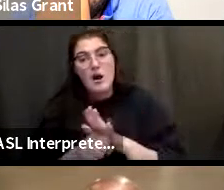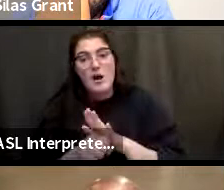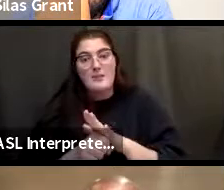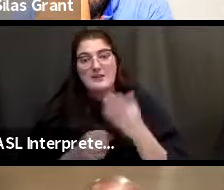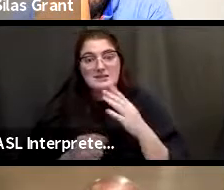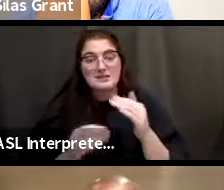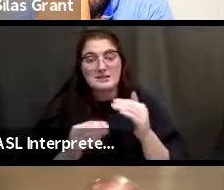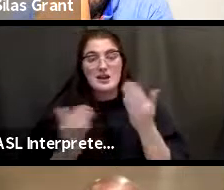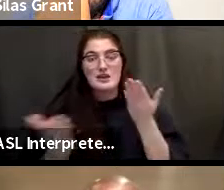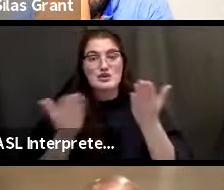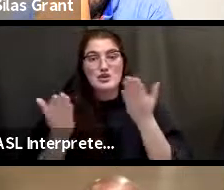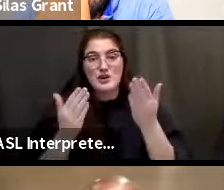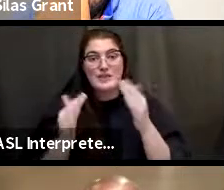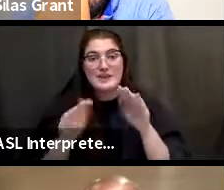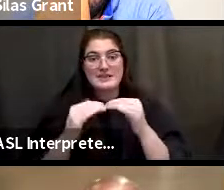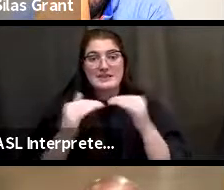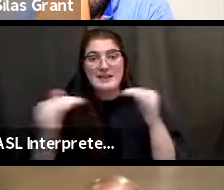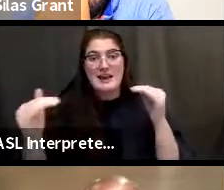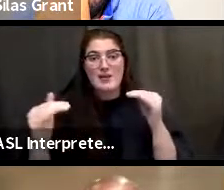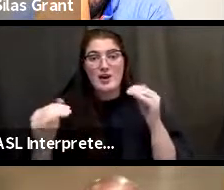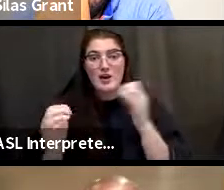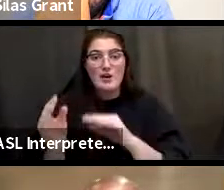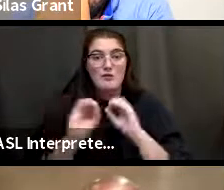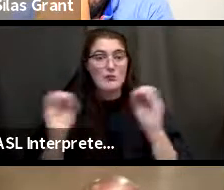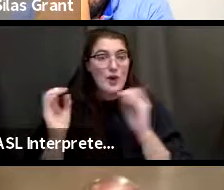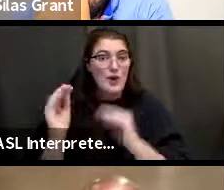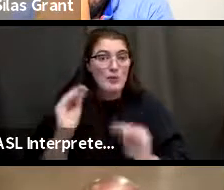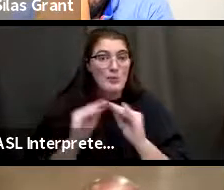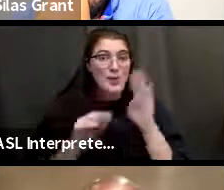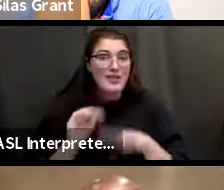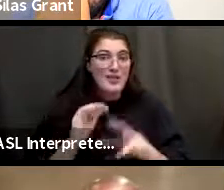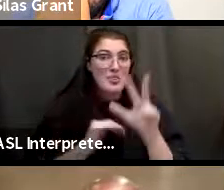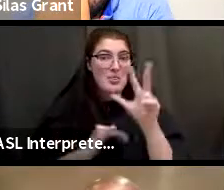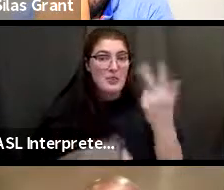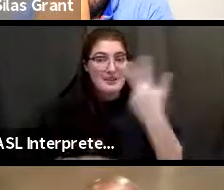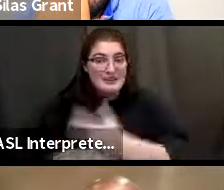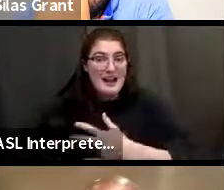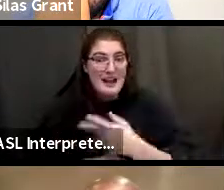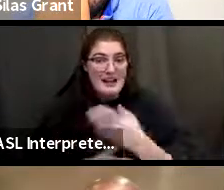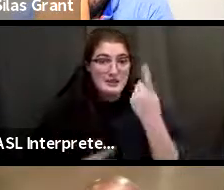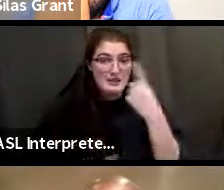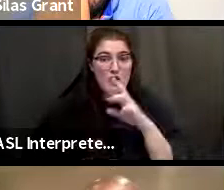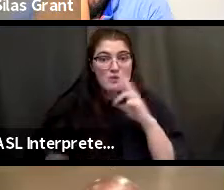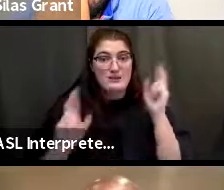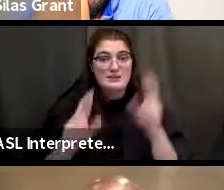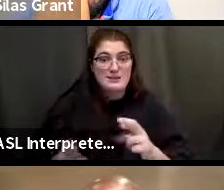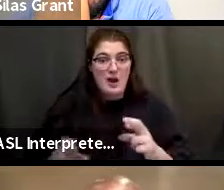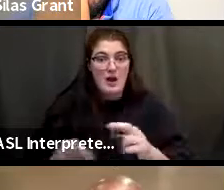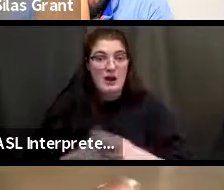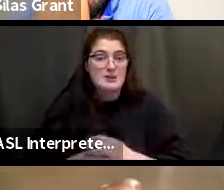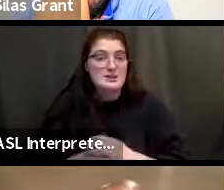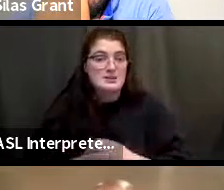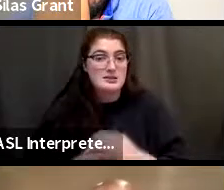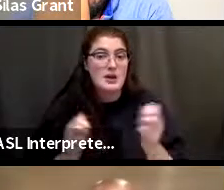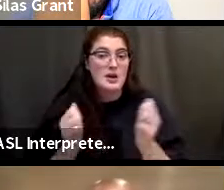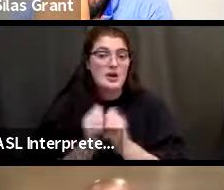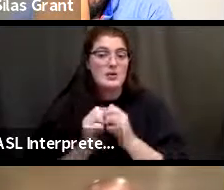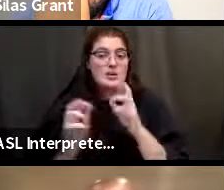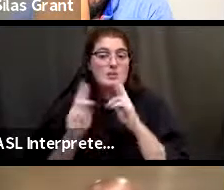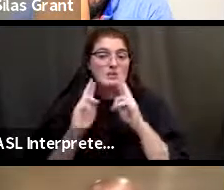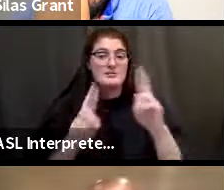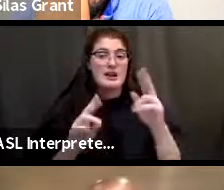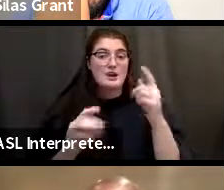no more than 3 business days to give you a response. With respect to enforcement, there are a